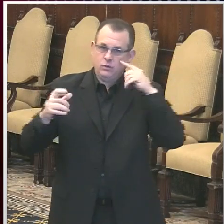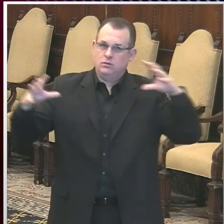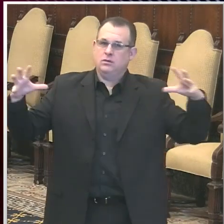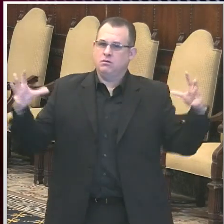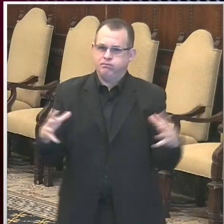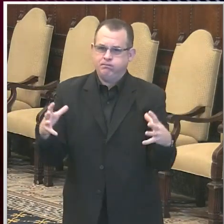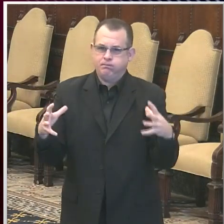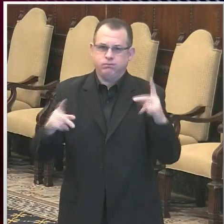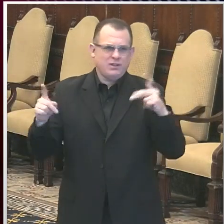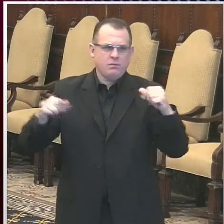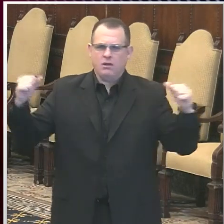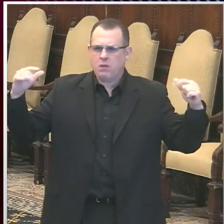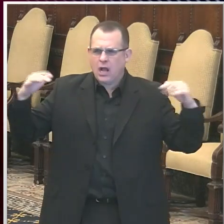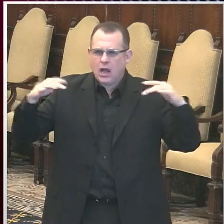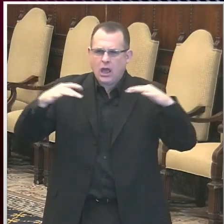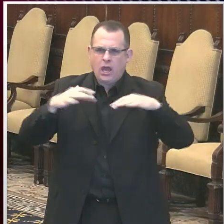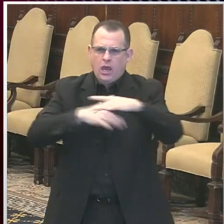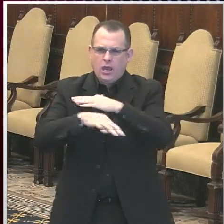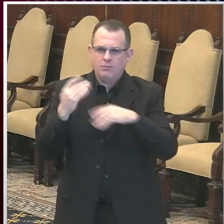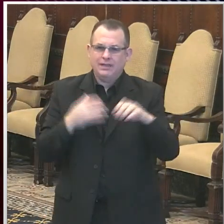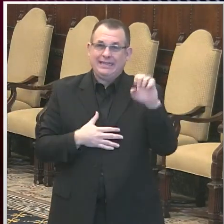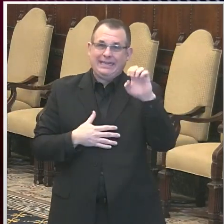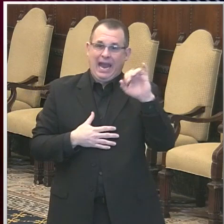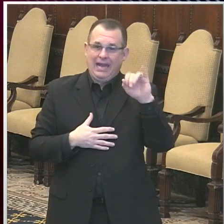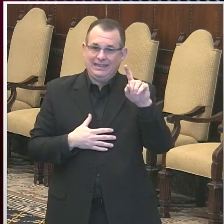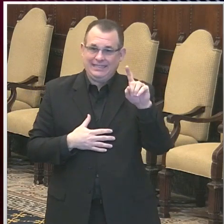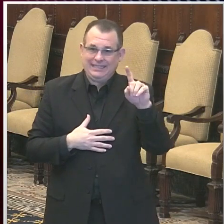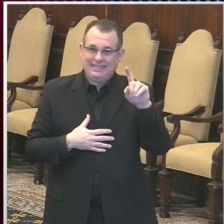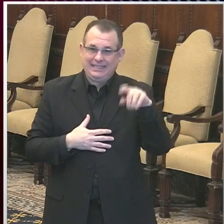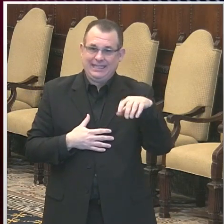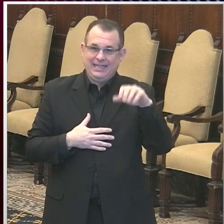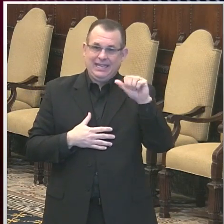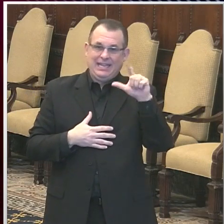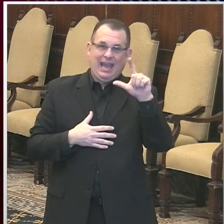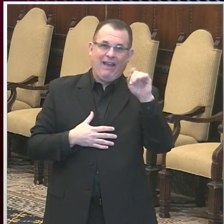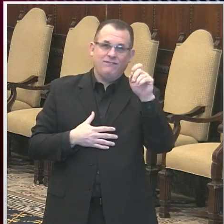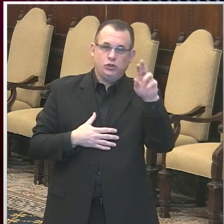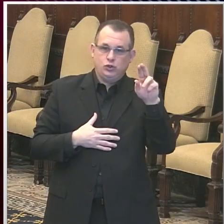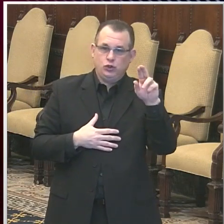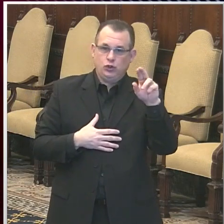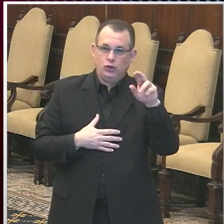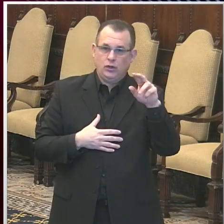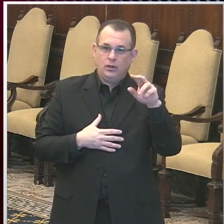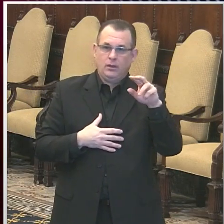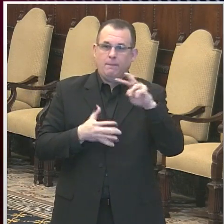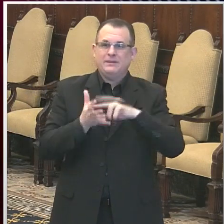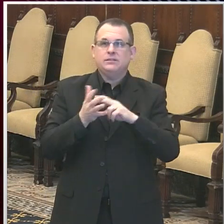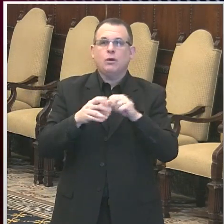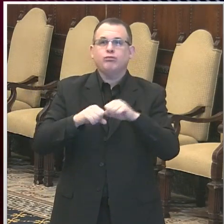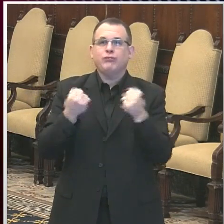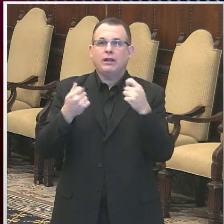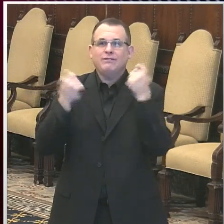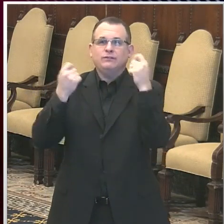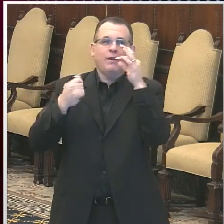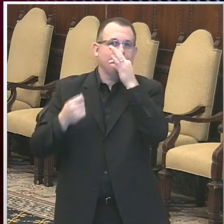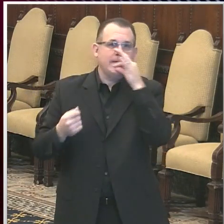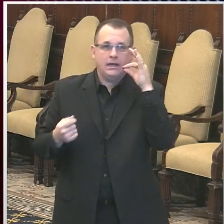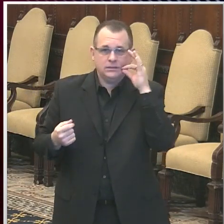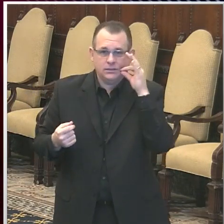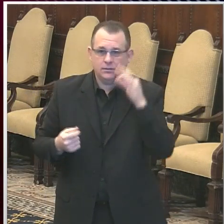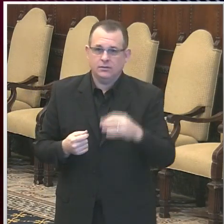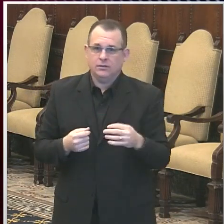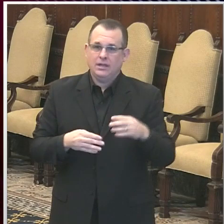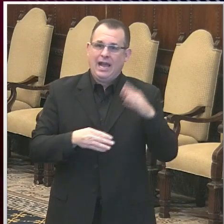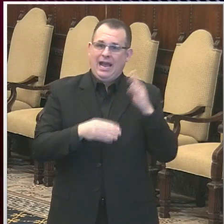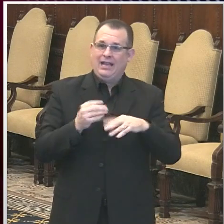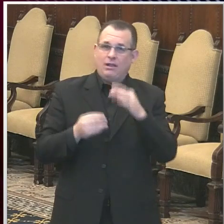locality. Eid al-Fitr literally means the festival of the breaking of the fast, and it marks the end of